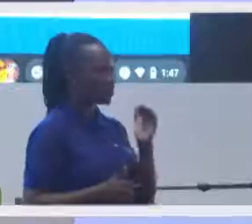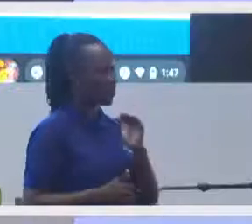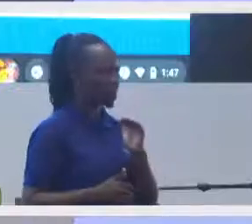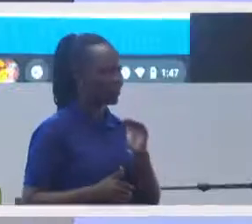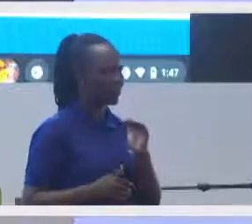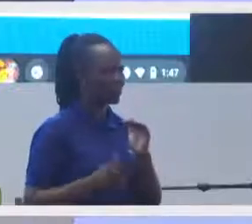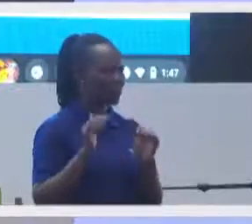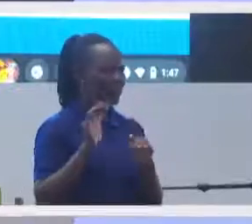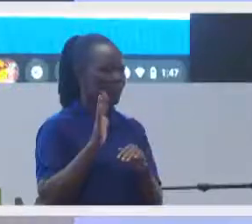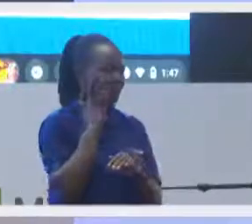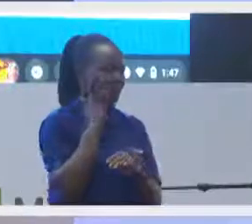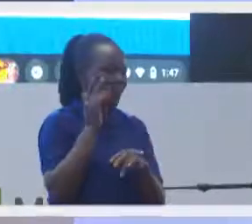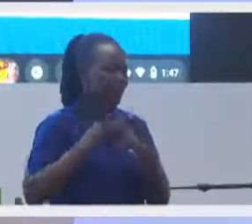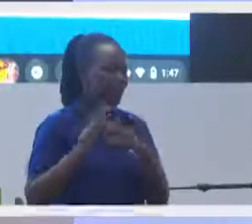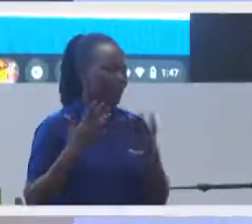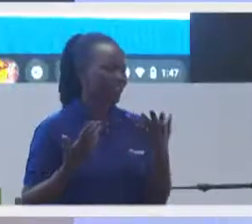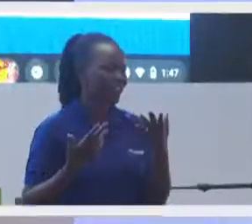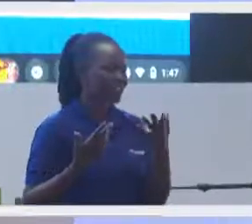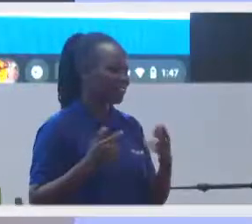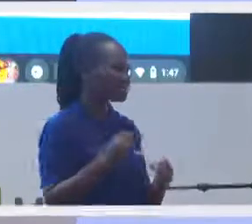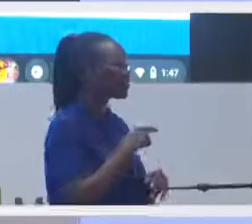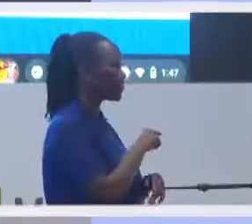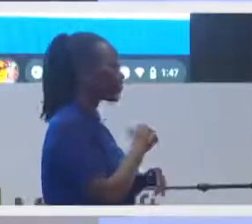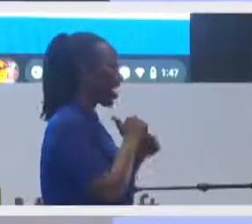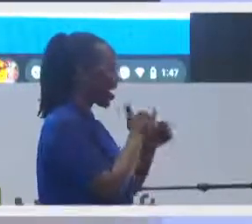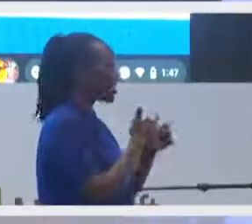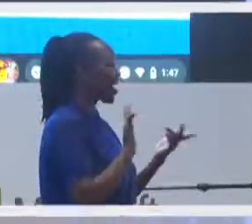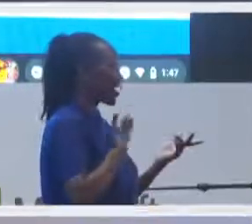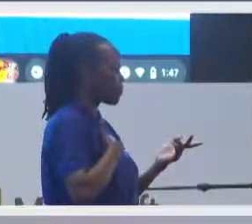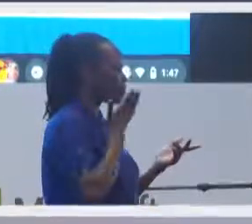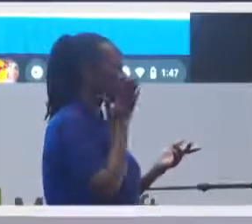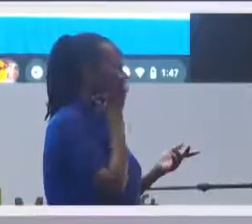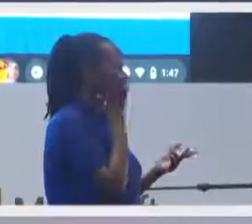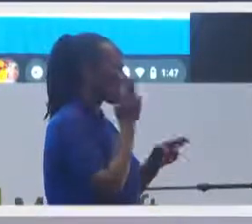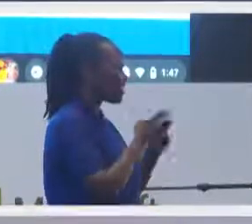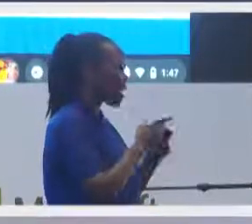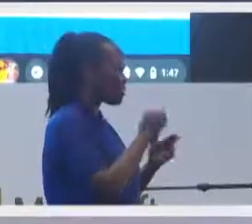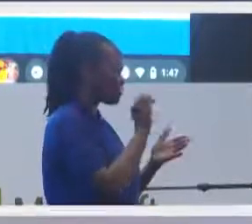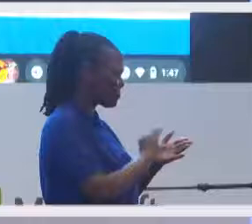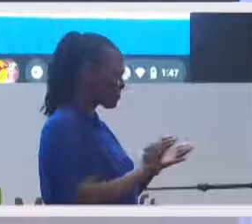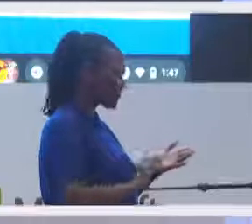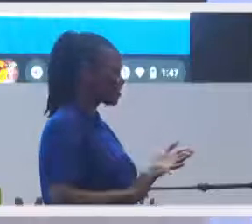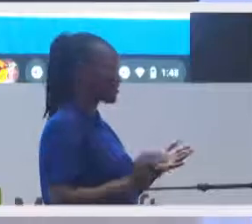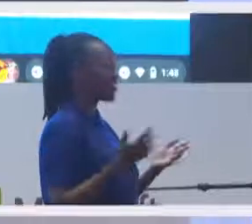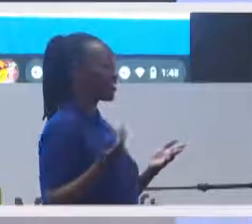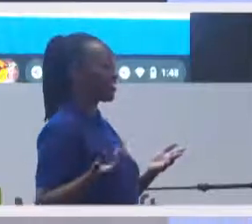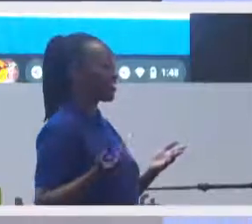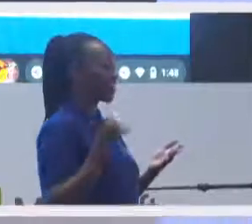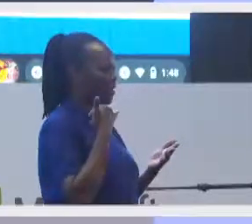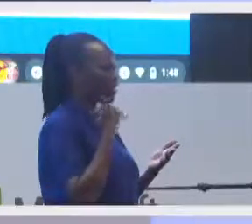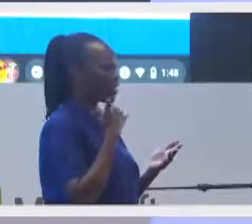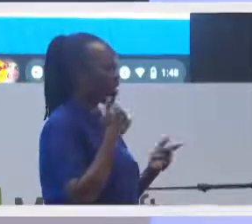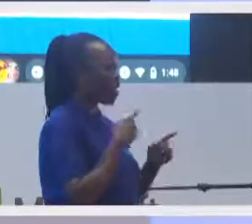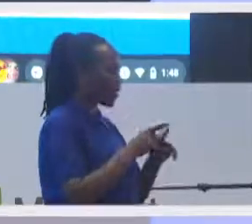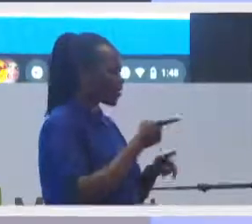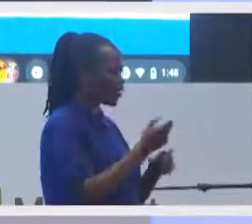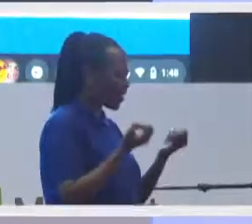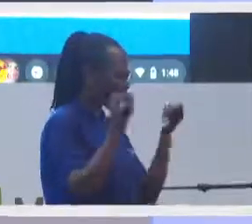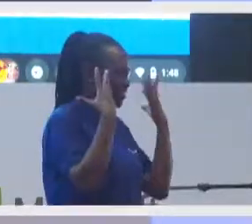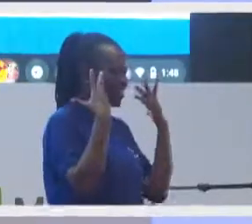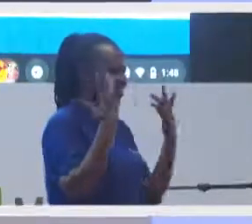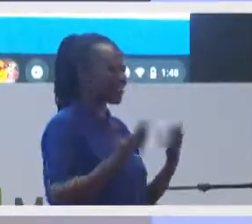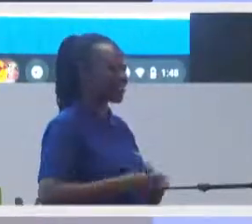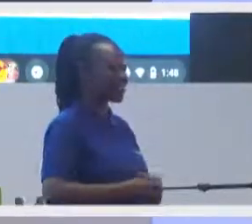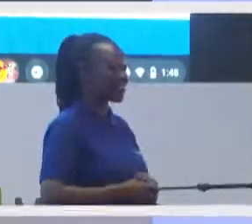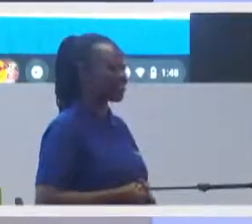Oh, this was rude. But anyhow, I don't have my mother's name here pre-configured on the phone, but you get the idea of that.